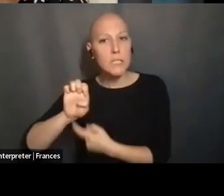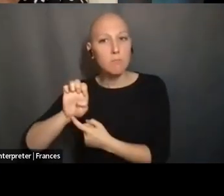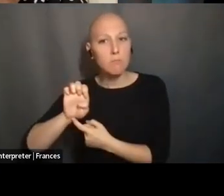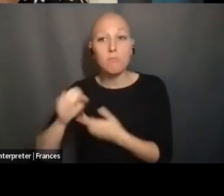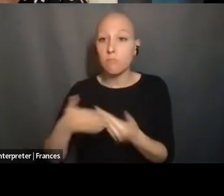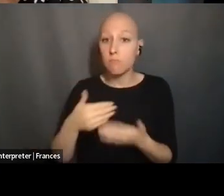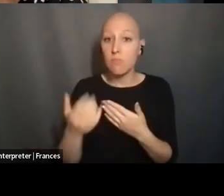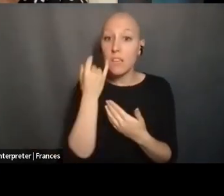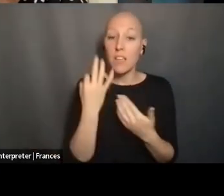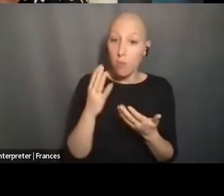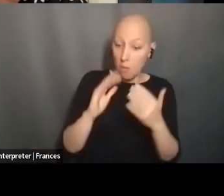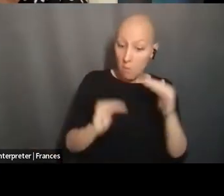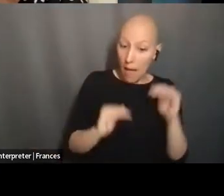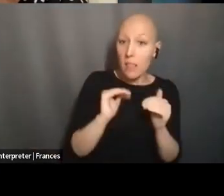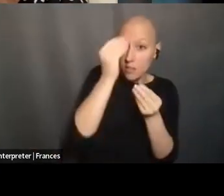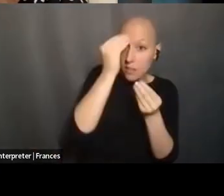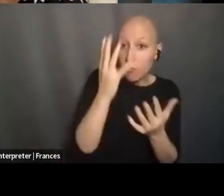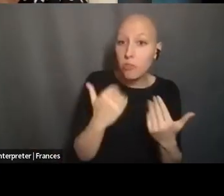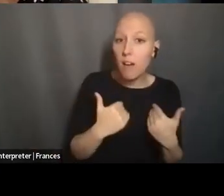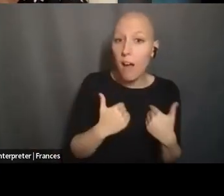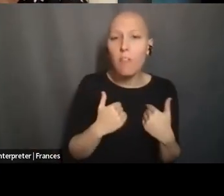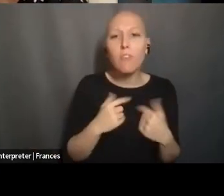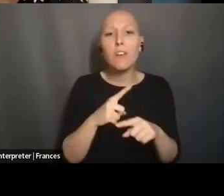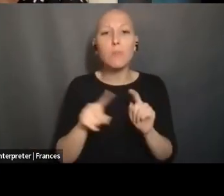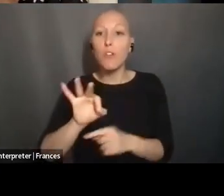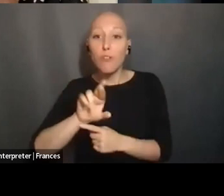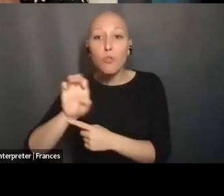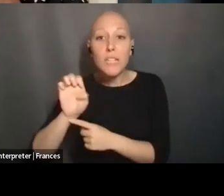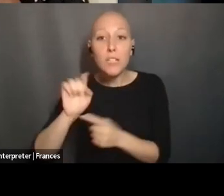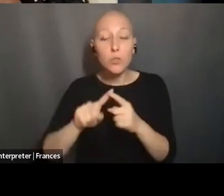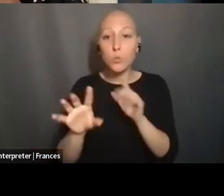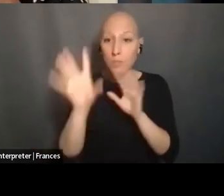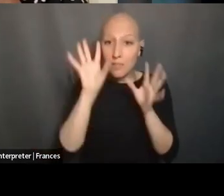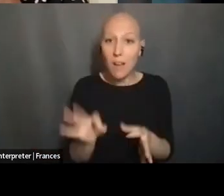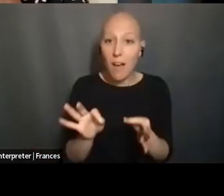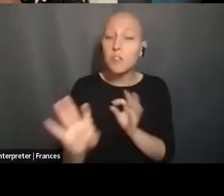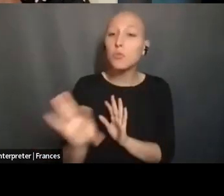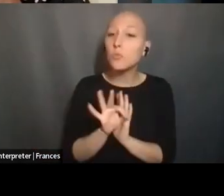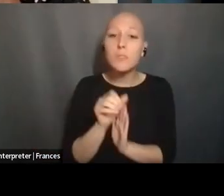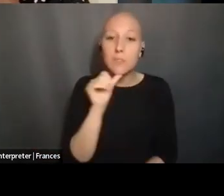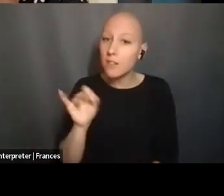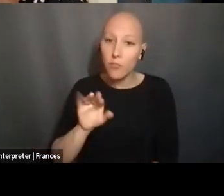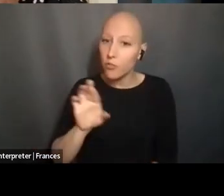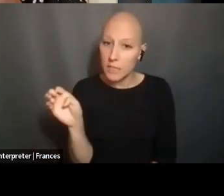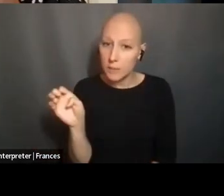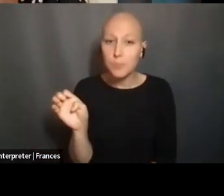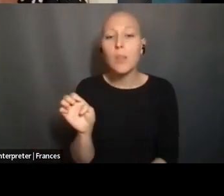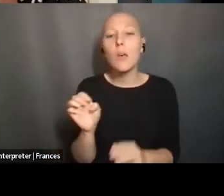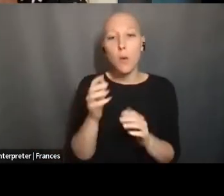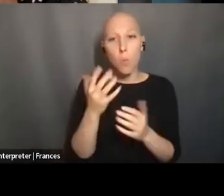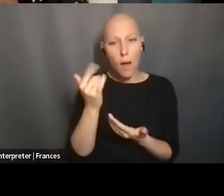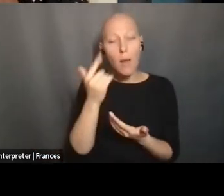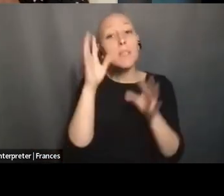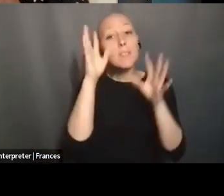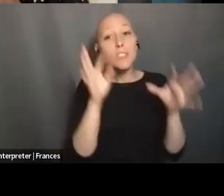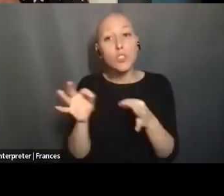balanced information. So it's not an individual choice. It's made in a wider context. And finally, last point, how